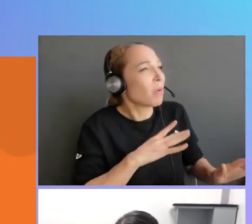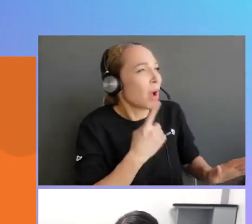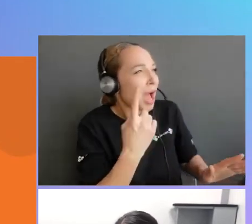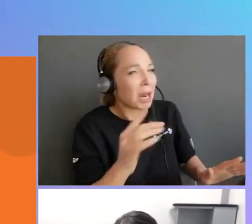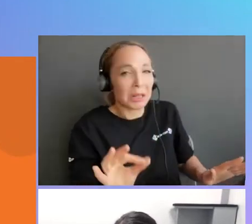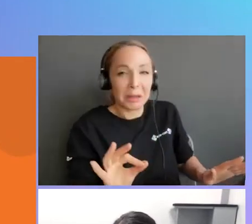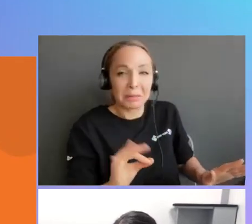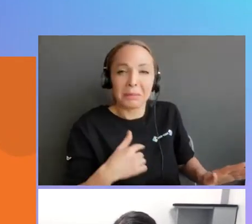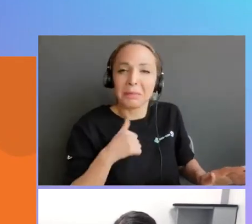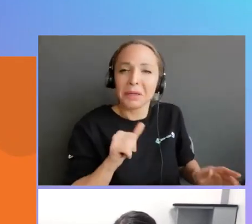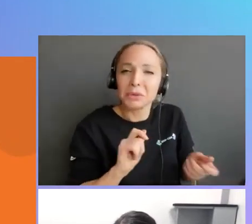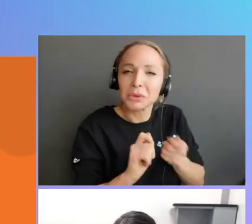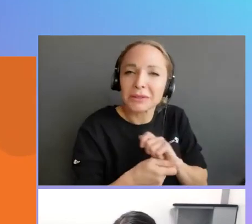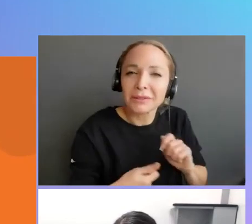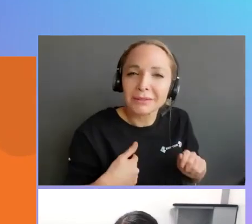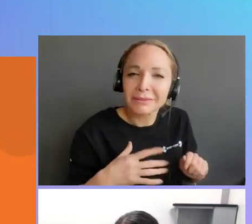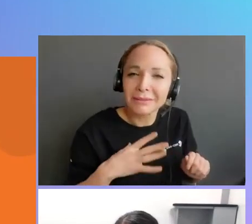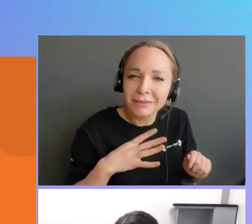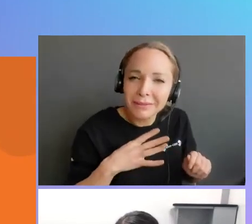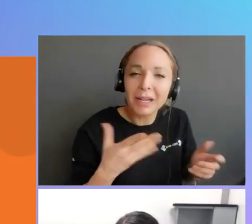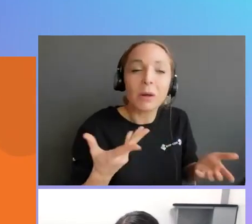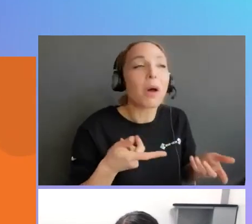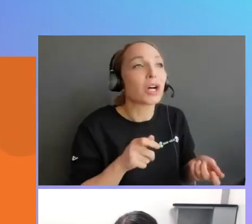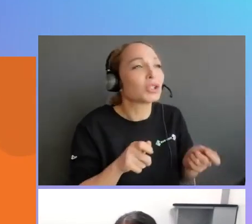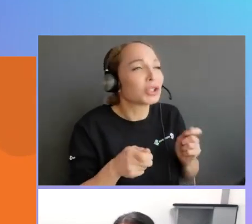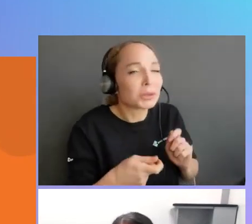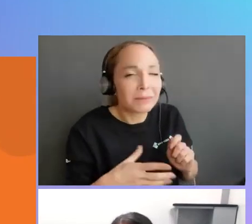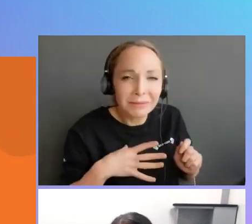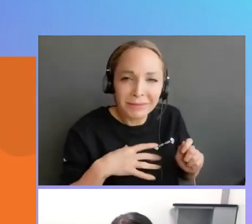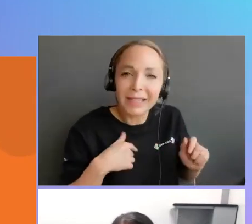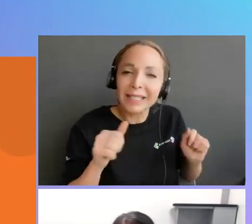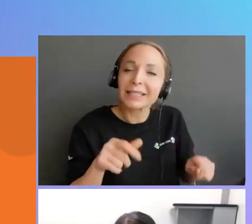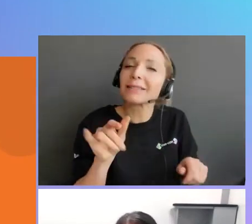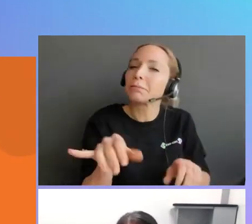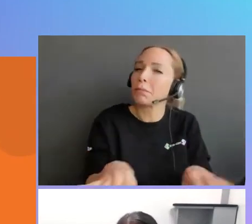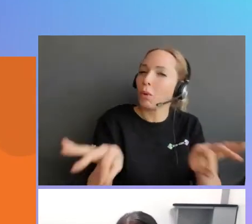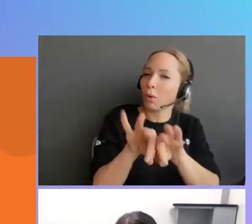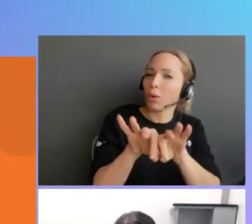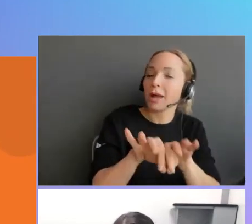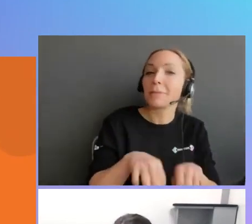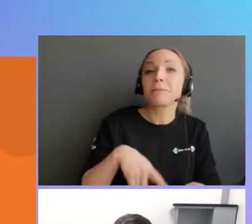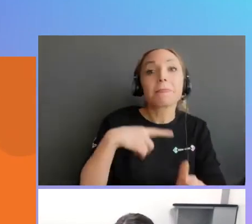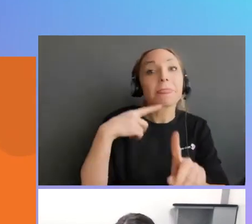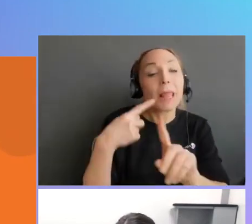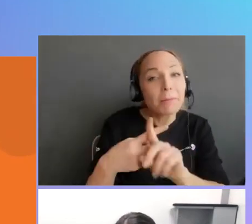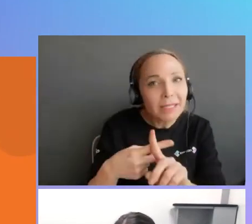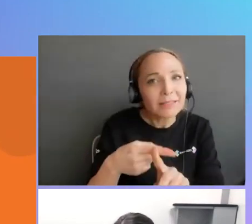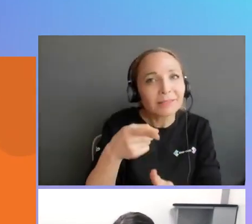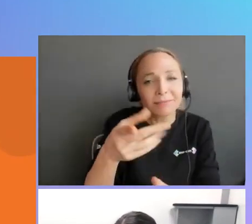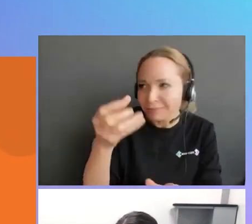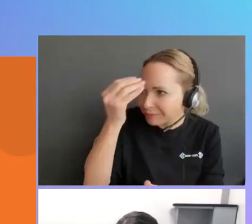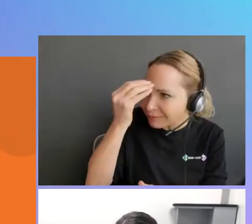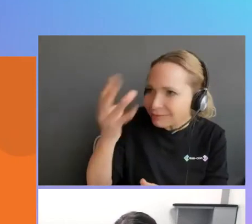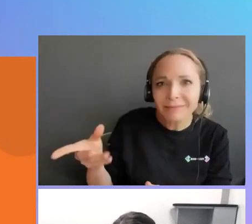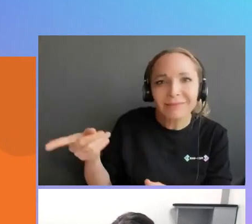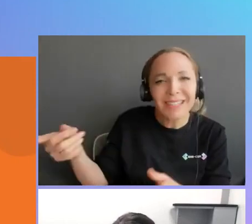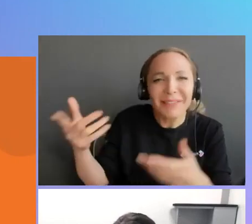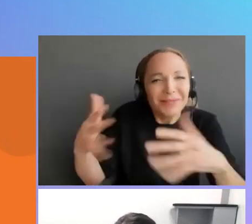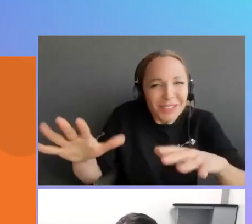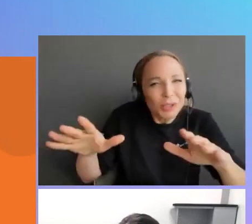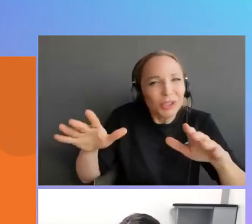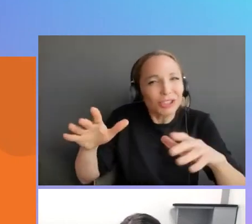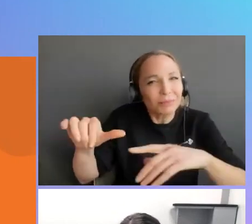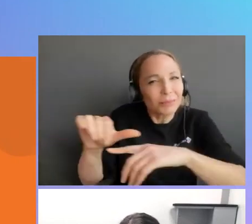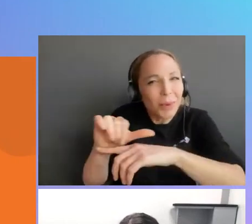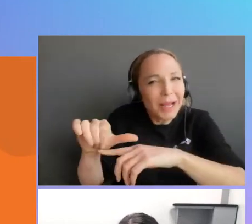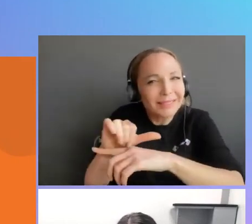is something really important to me, it helps people recognize that they're already practicing a lot of the techniques that we